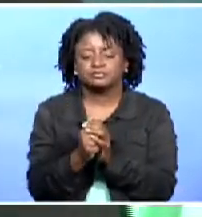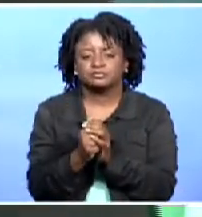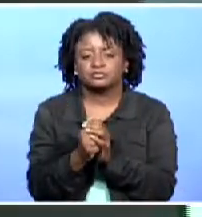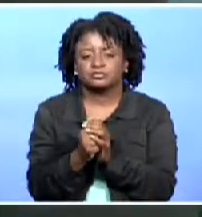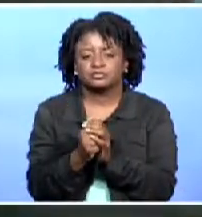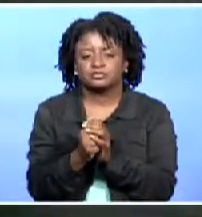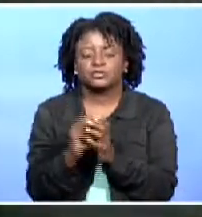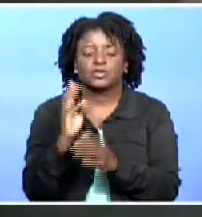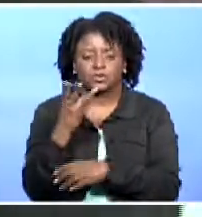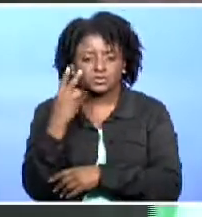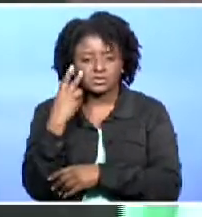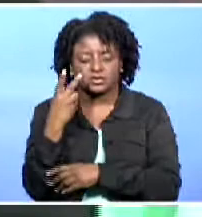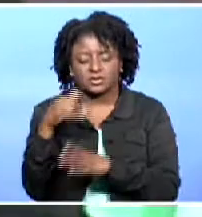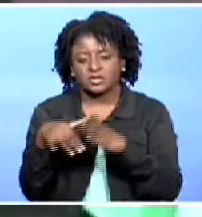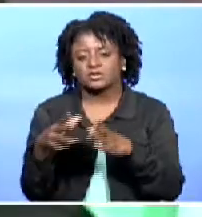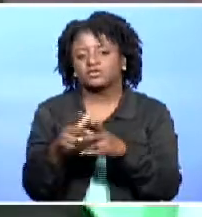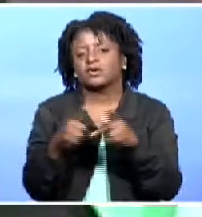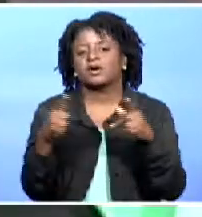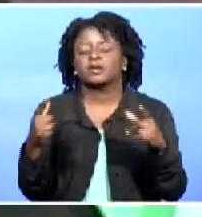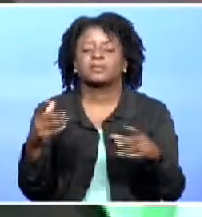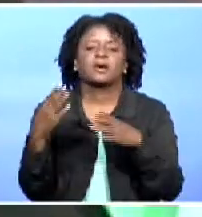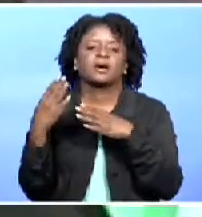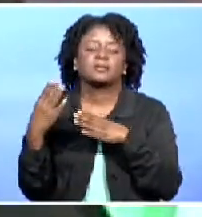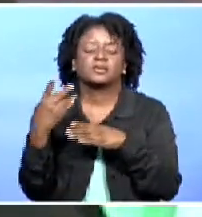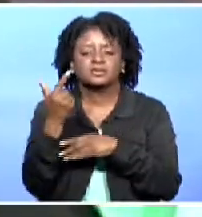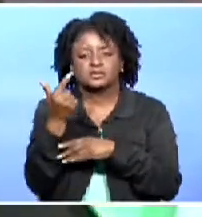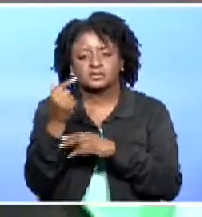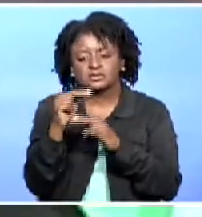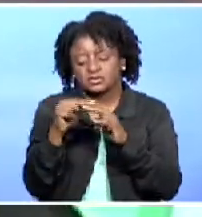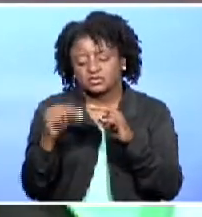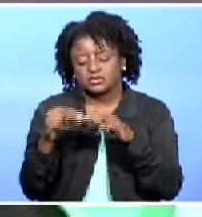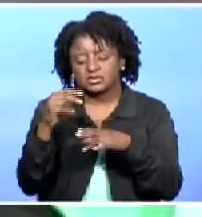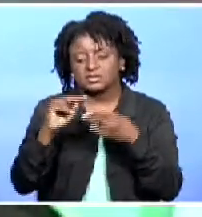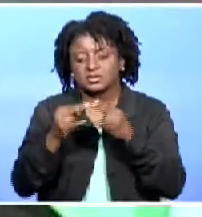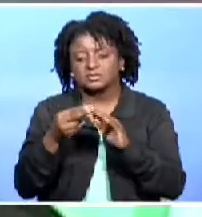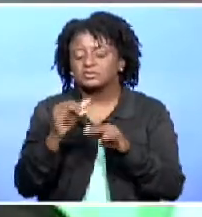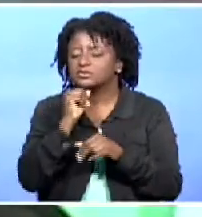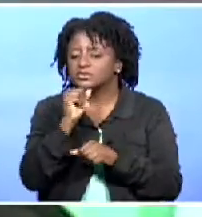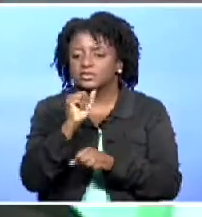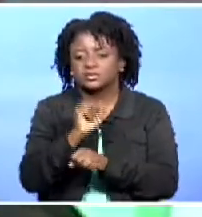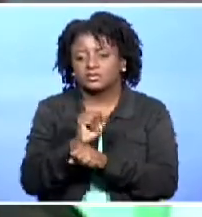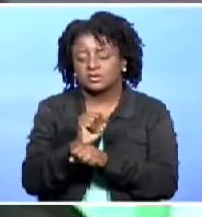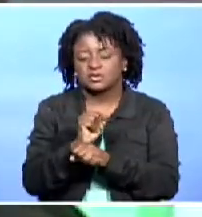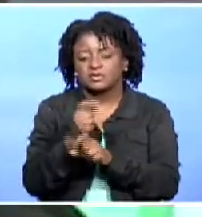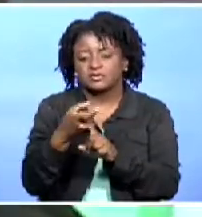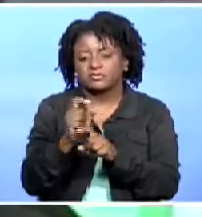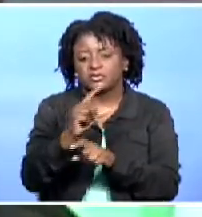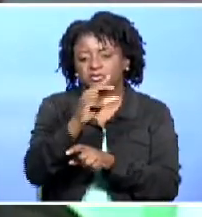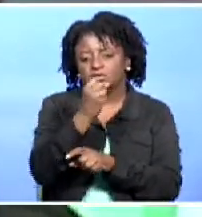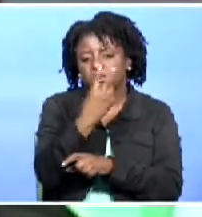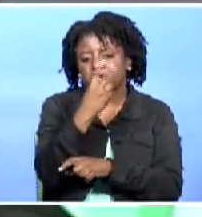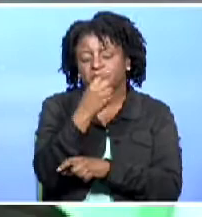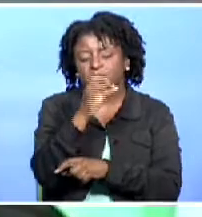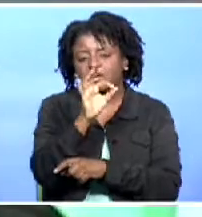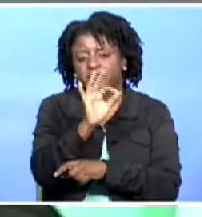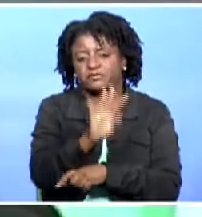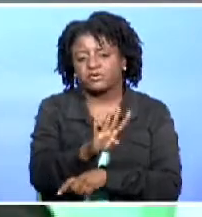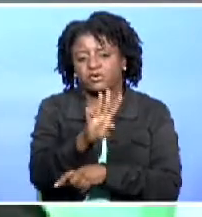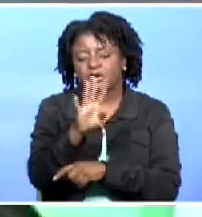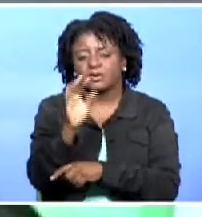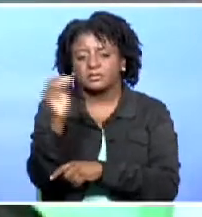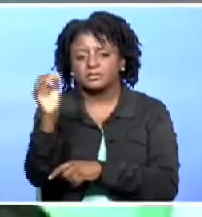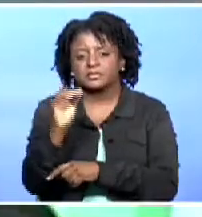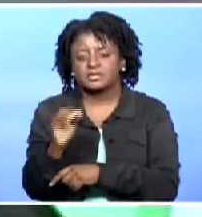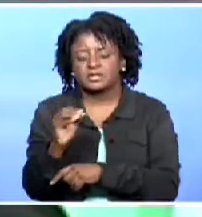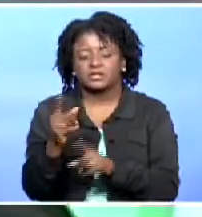We saw in Grand Bahama a slight decrease in unemployment rate from 12.4%